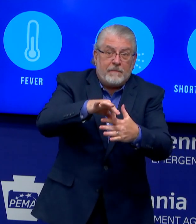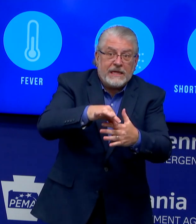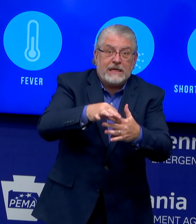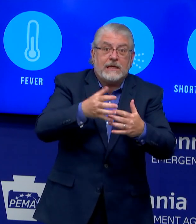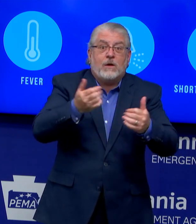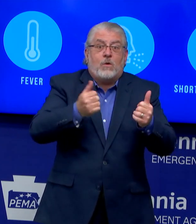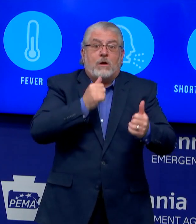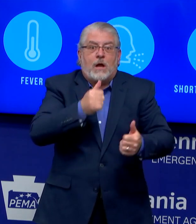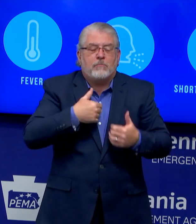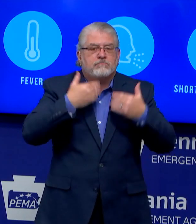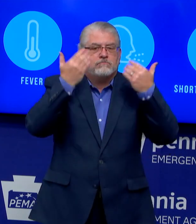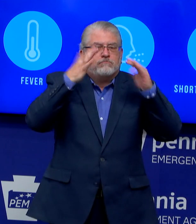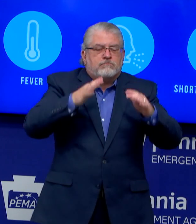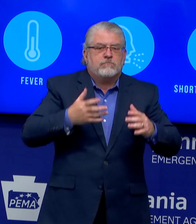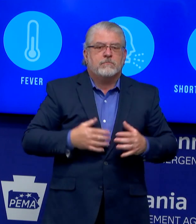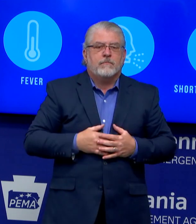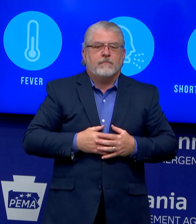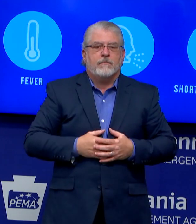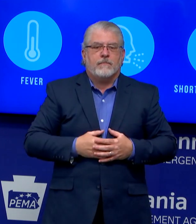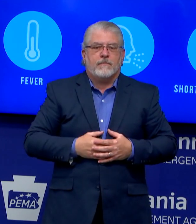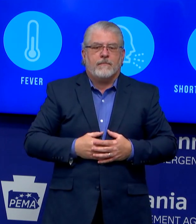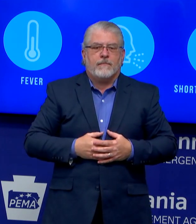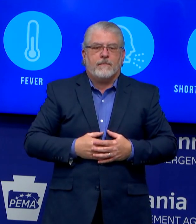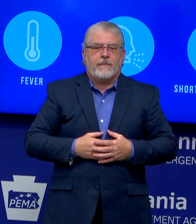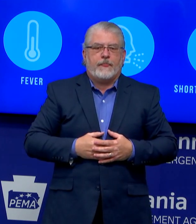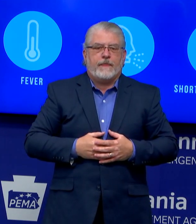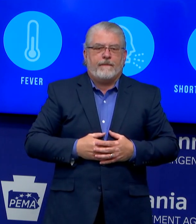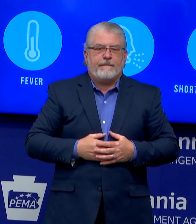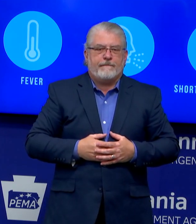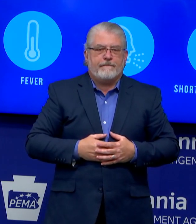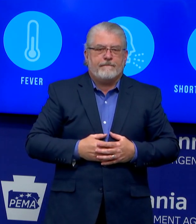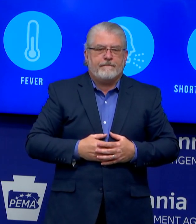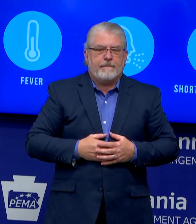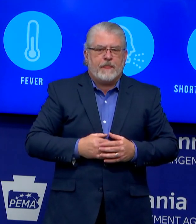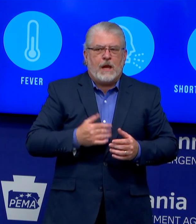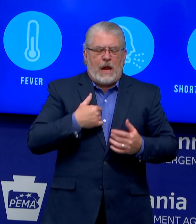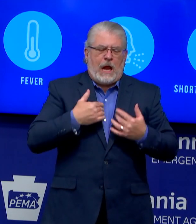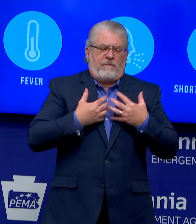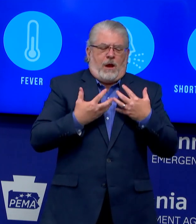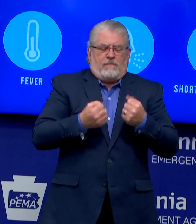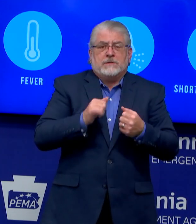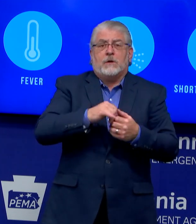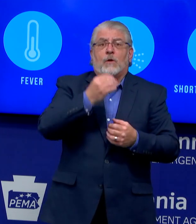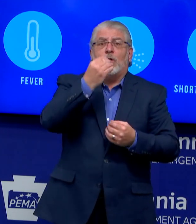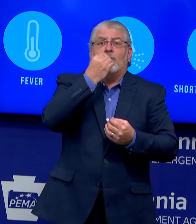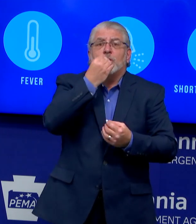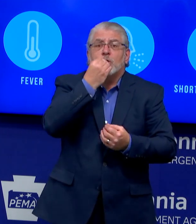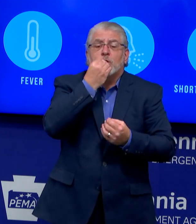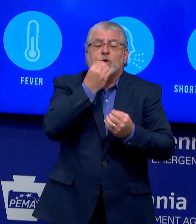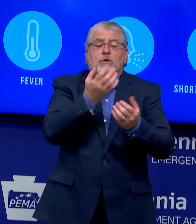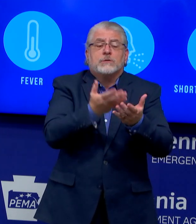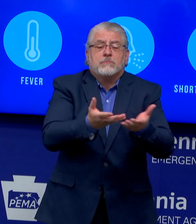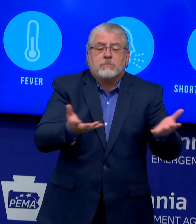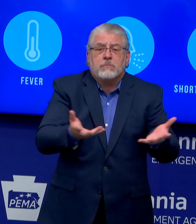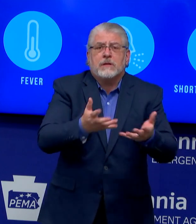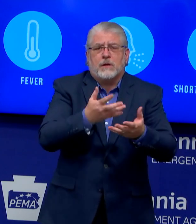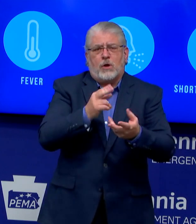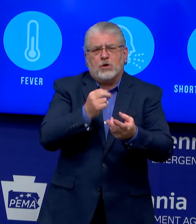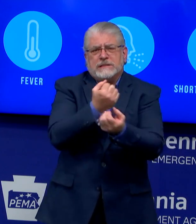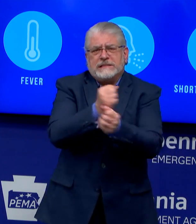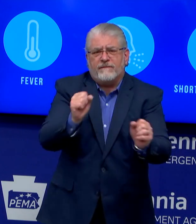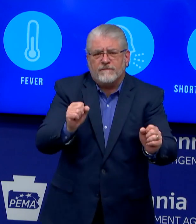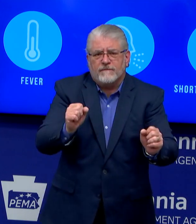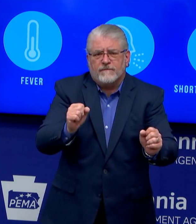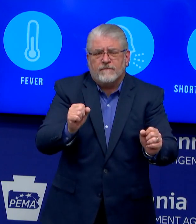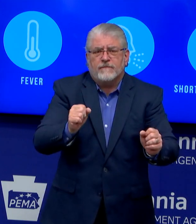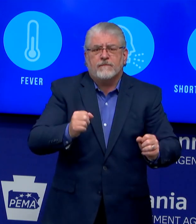the department looking into the processing packing plants as well, and at grocery stores? So we are actually issuing guidance this weekend,